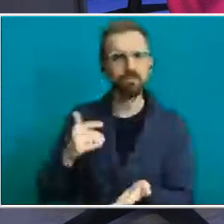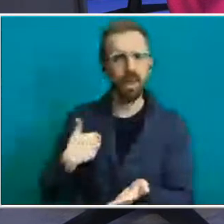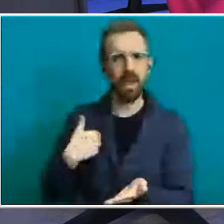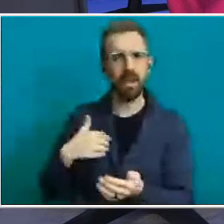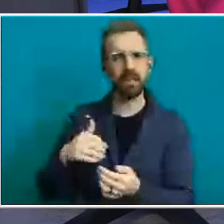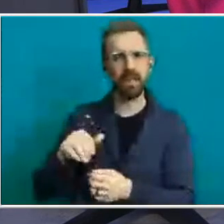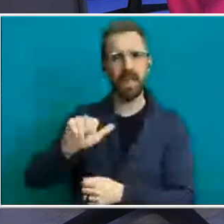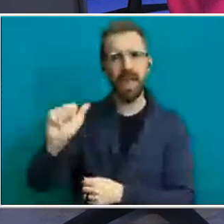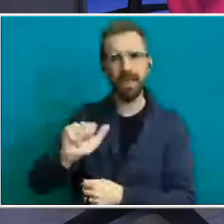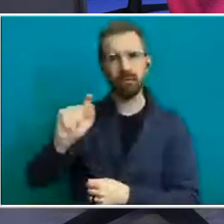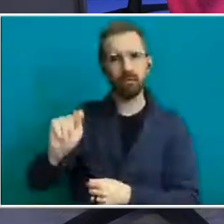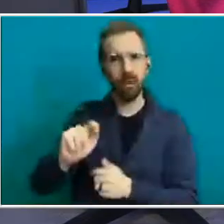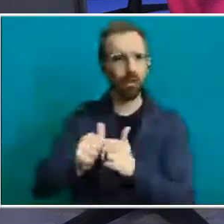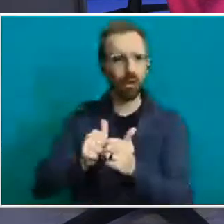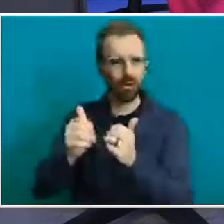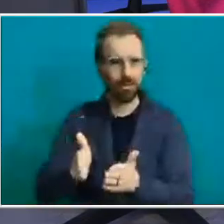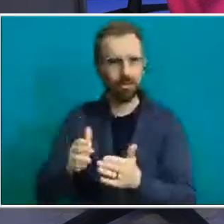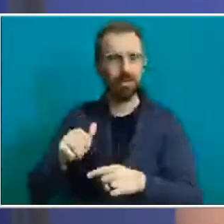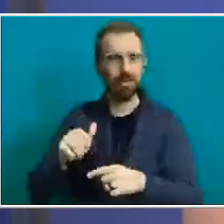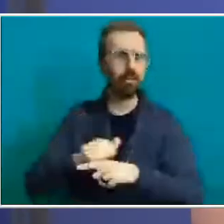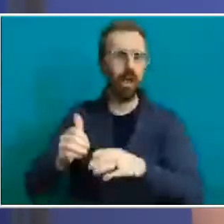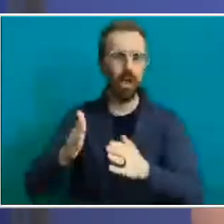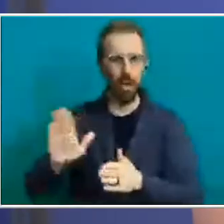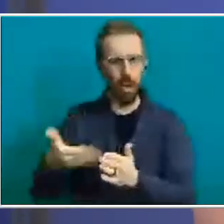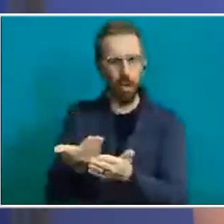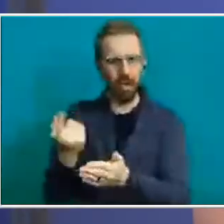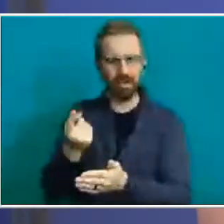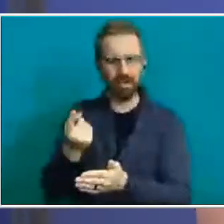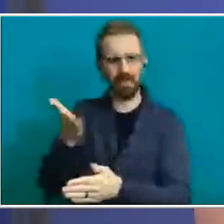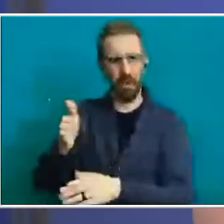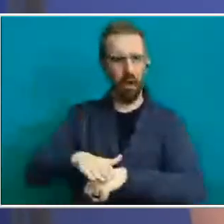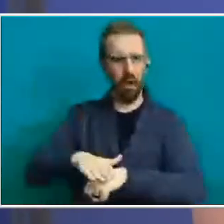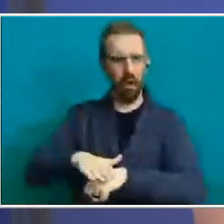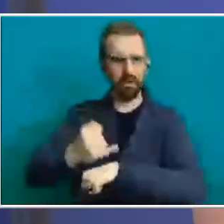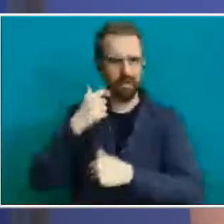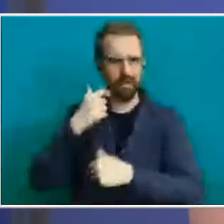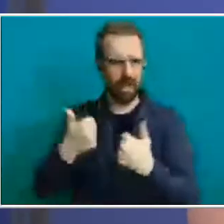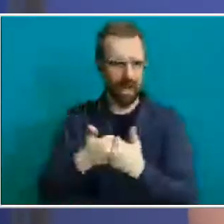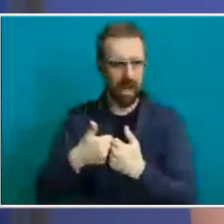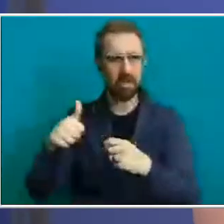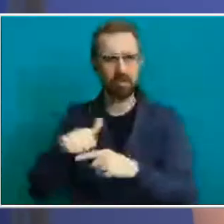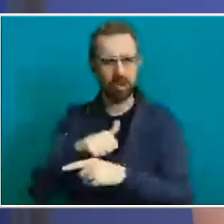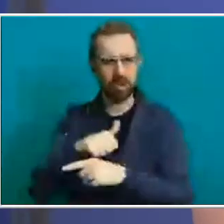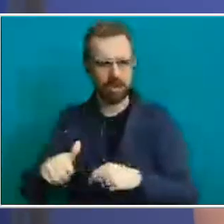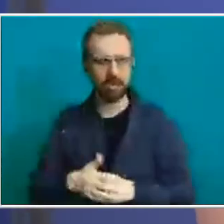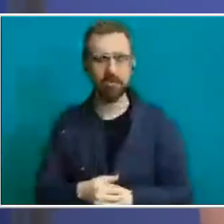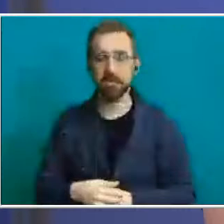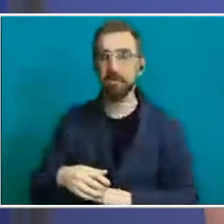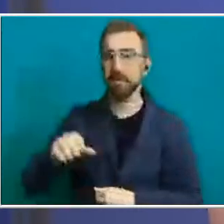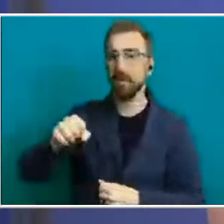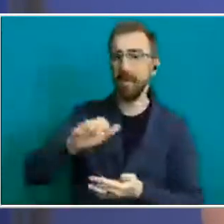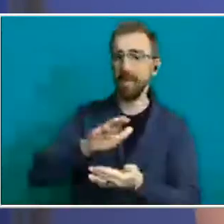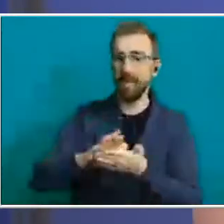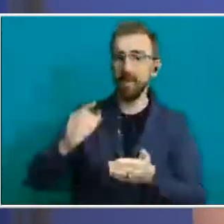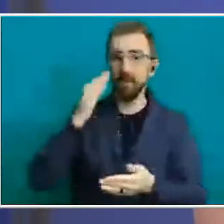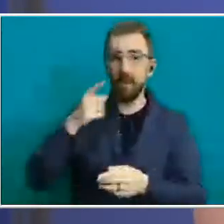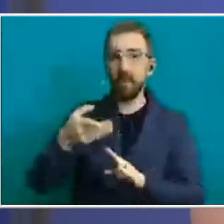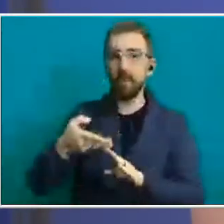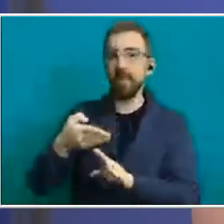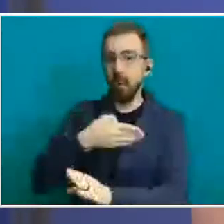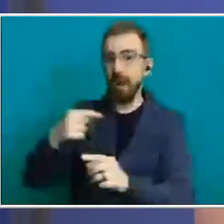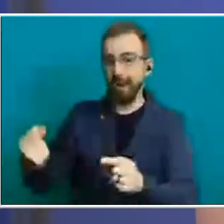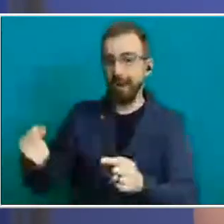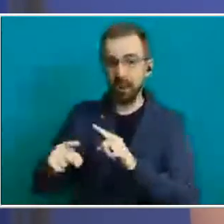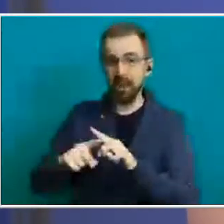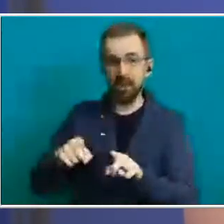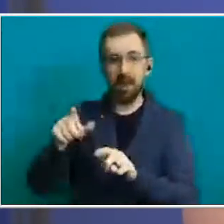site for games and practices? Just to be able to not only just know them before they're injured, but know that they can come and see me